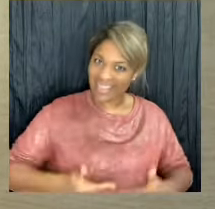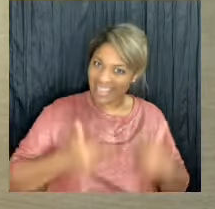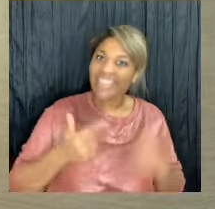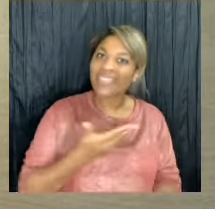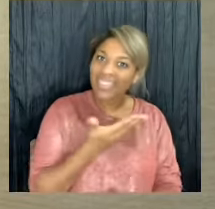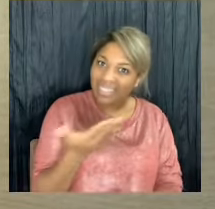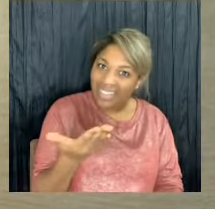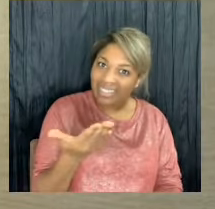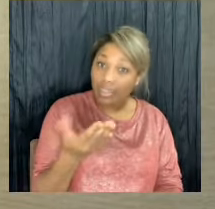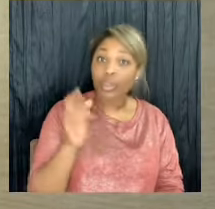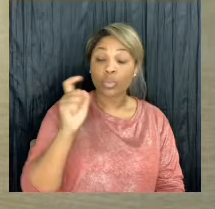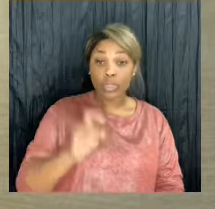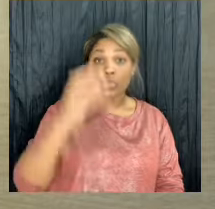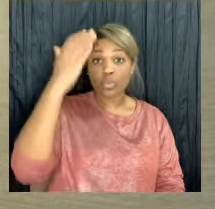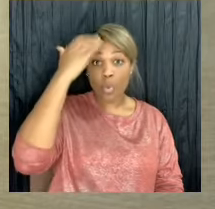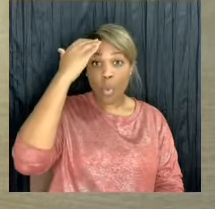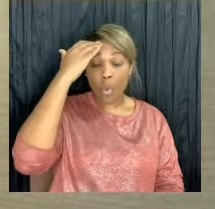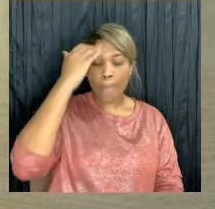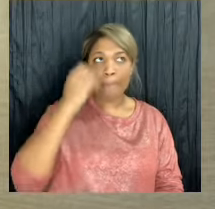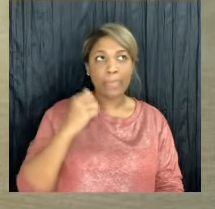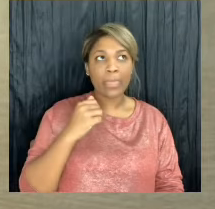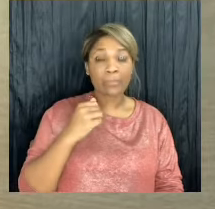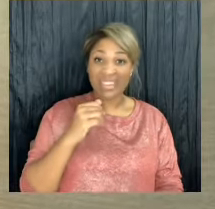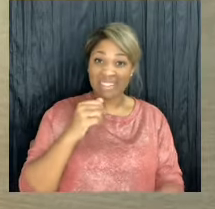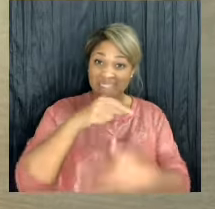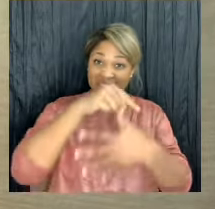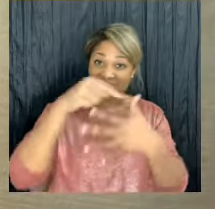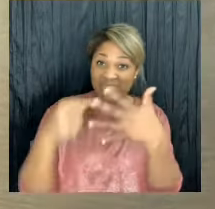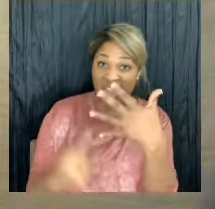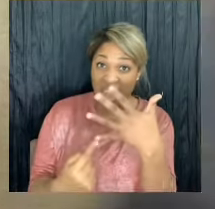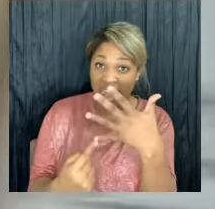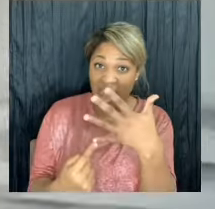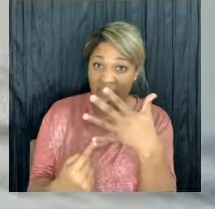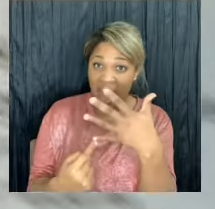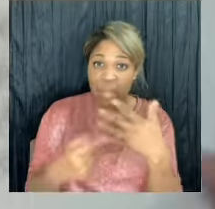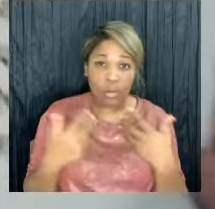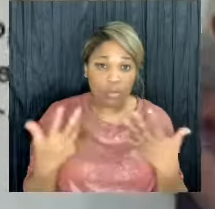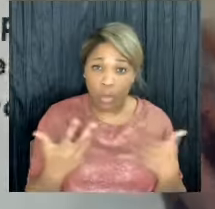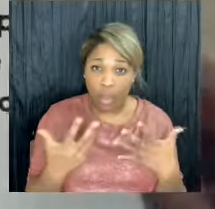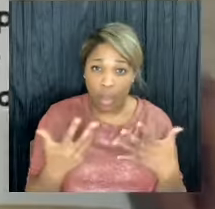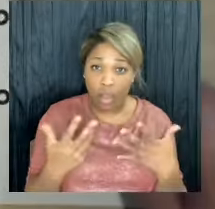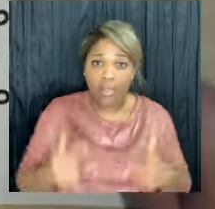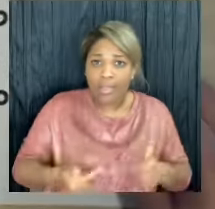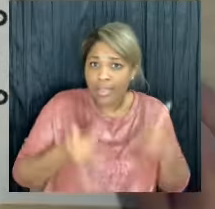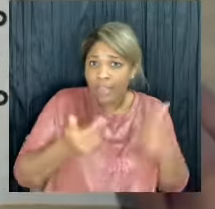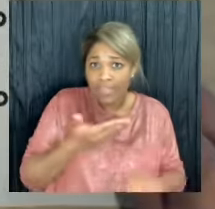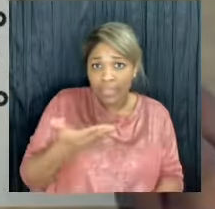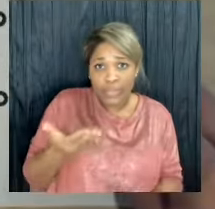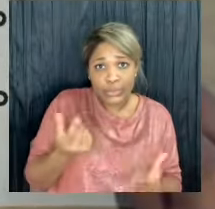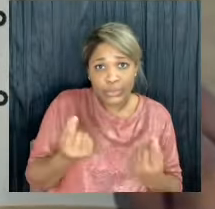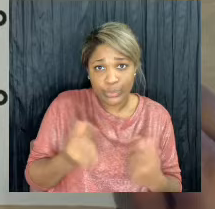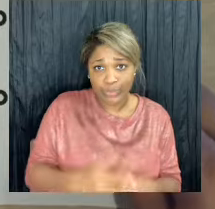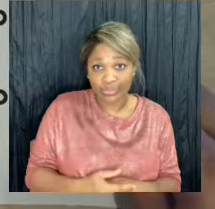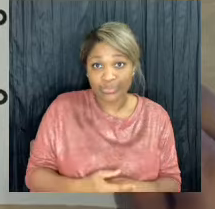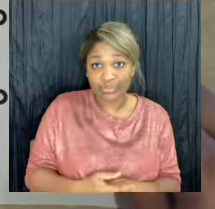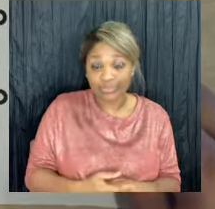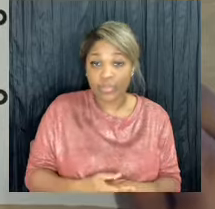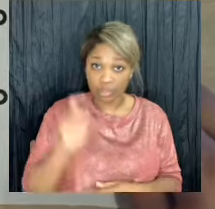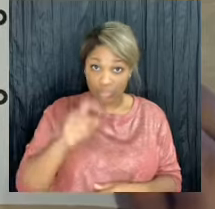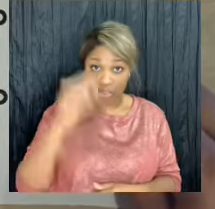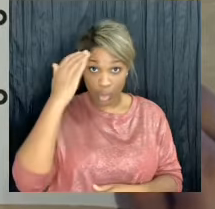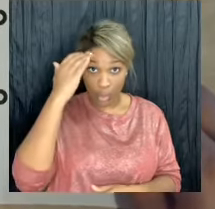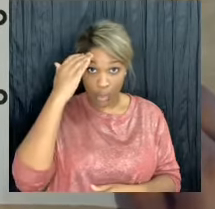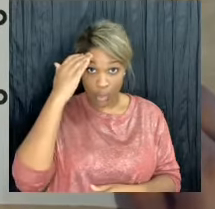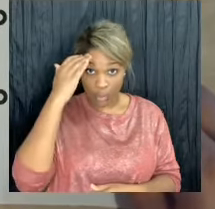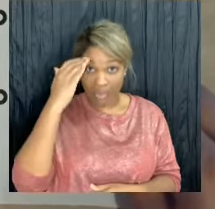need to know the 5 basic functions that living things carry out. So you're going to need to know that they